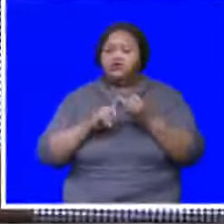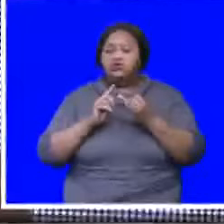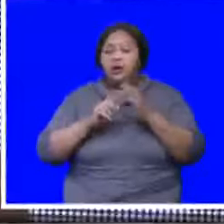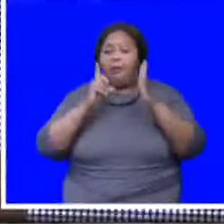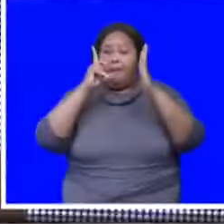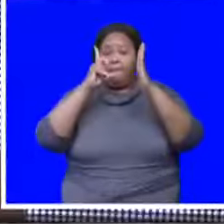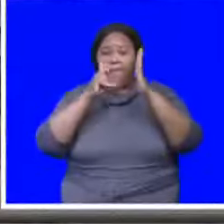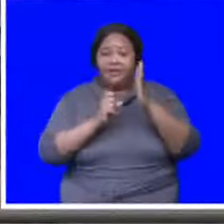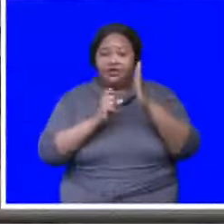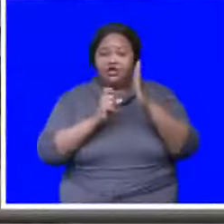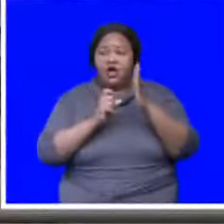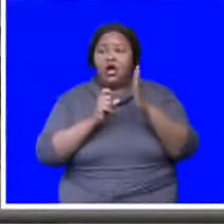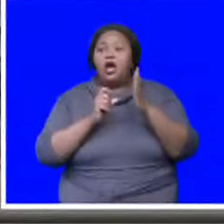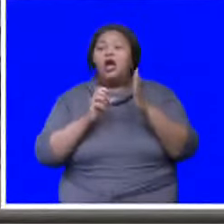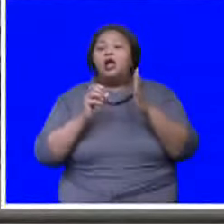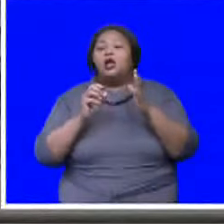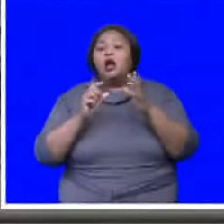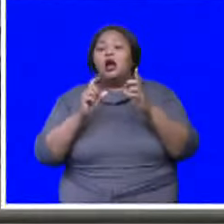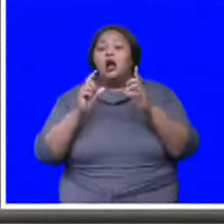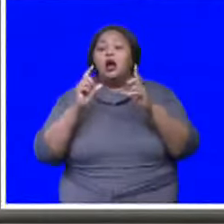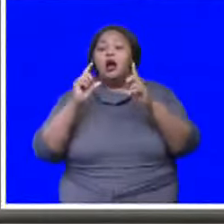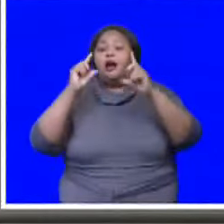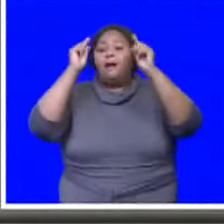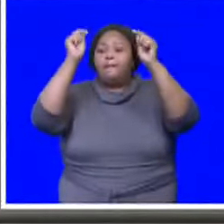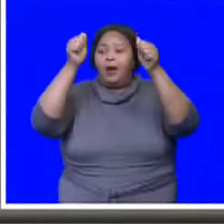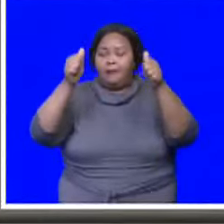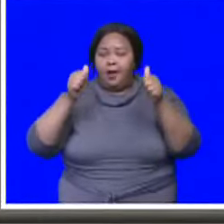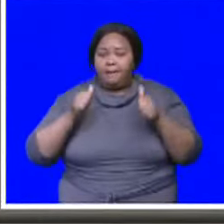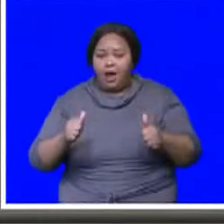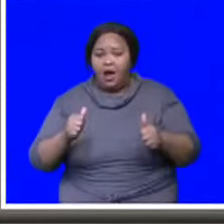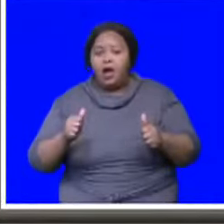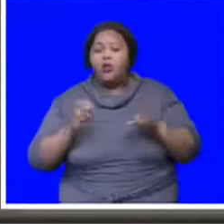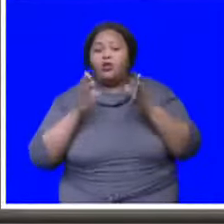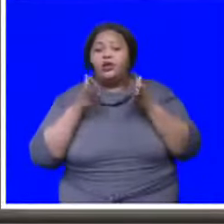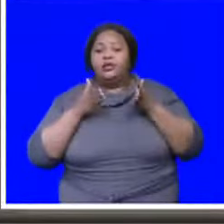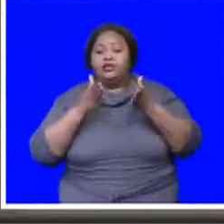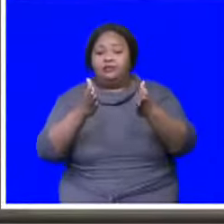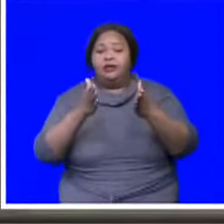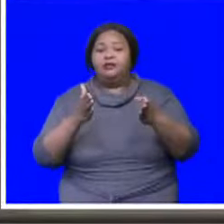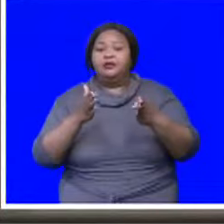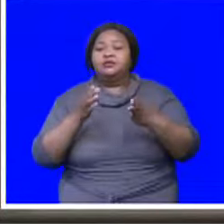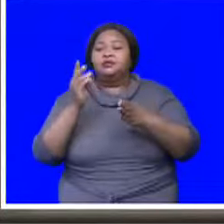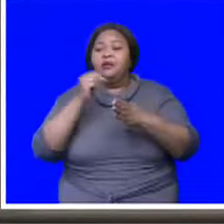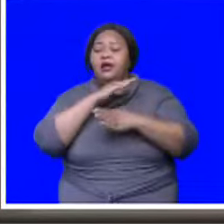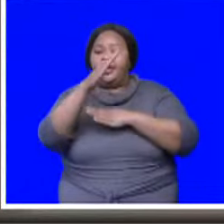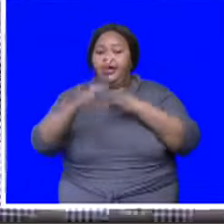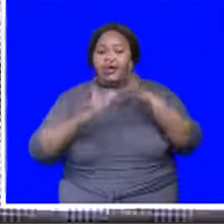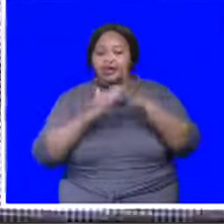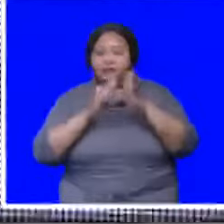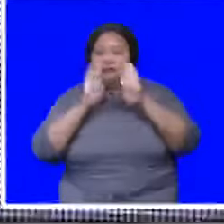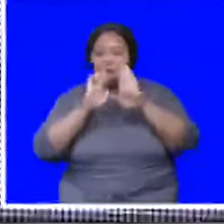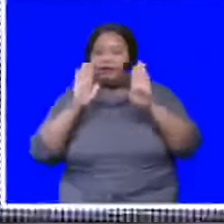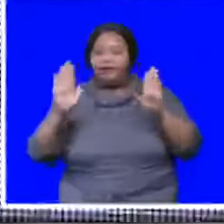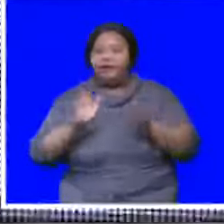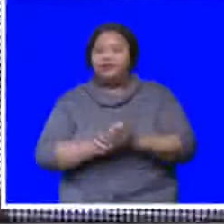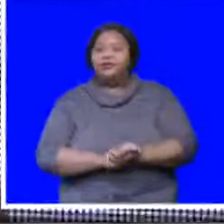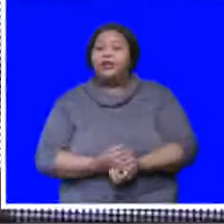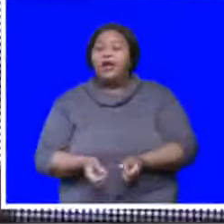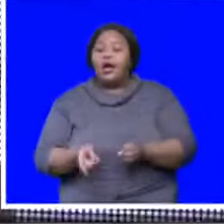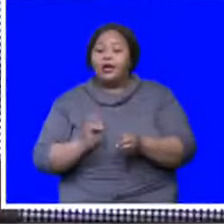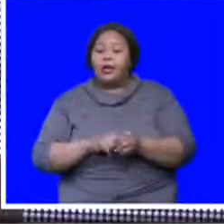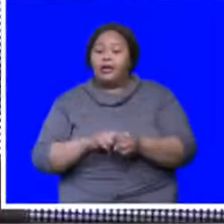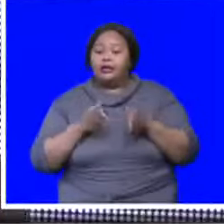in the museum. The Currency Museum will be open to the public by appointment, and we encourage